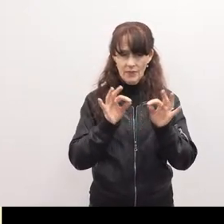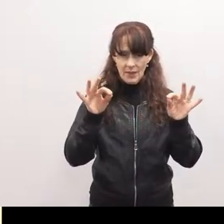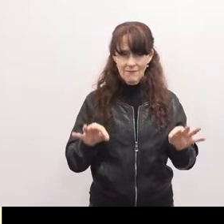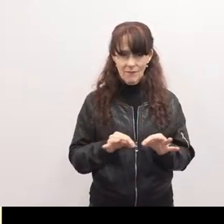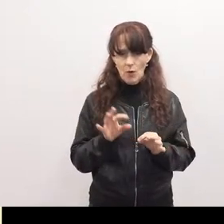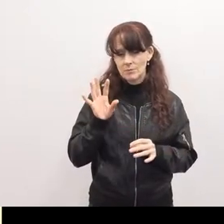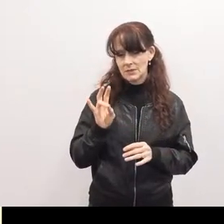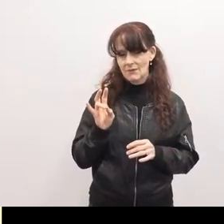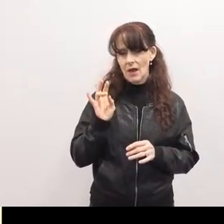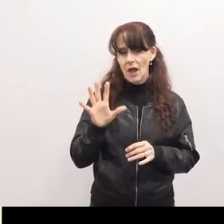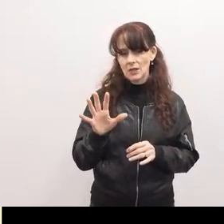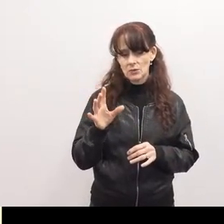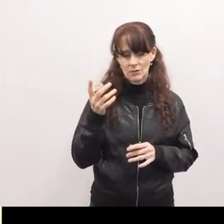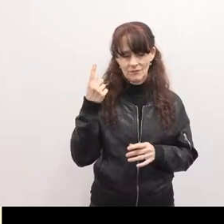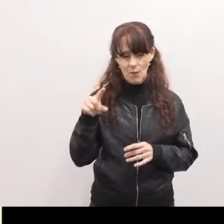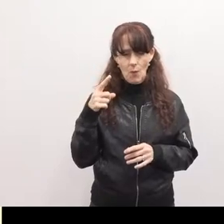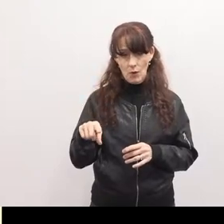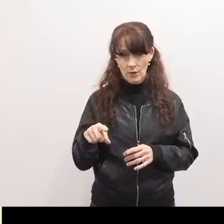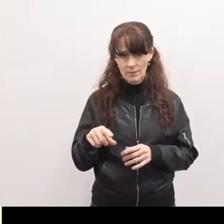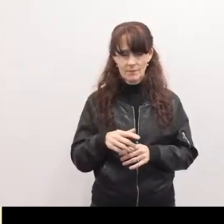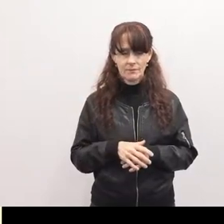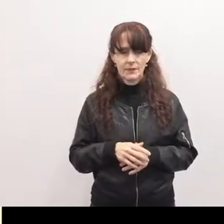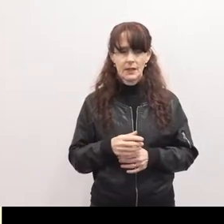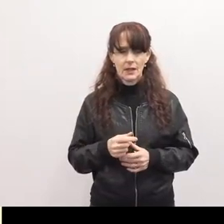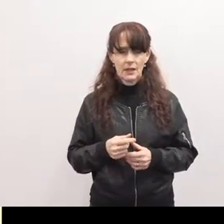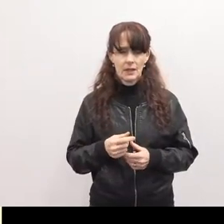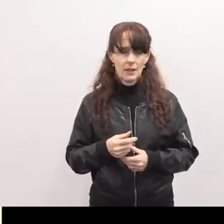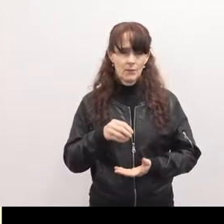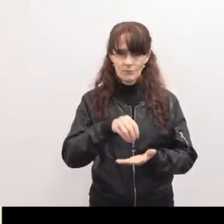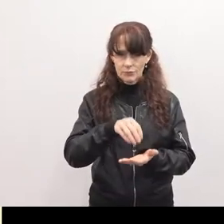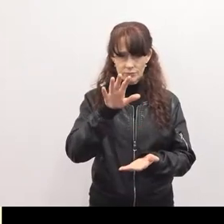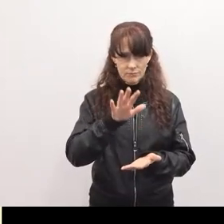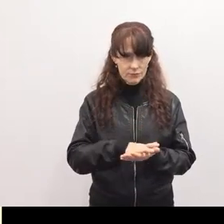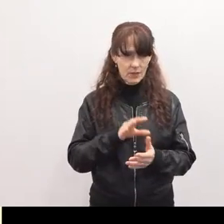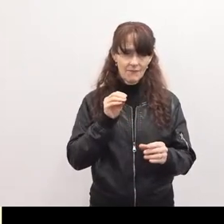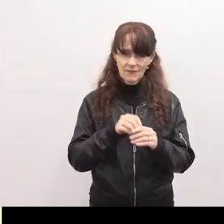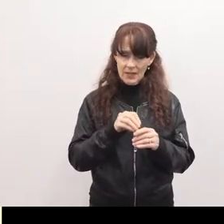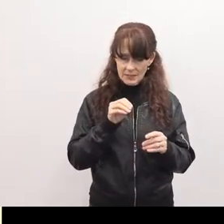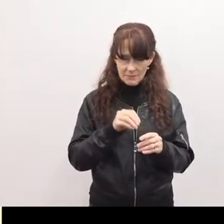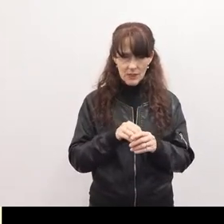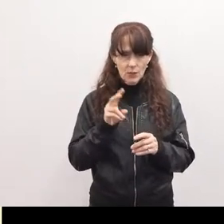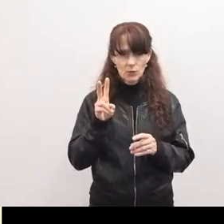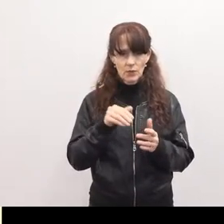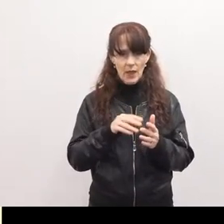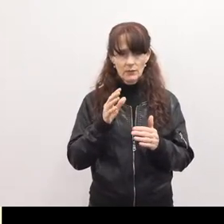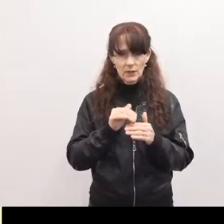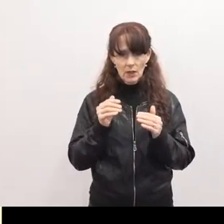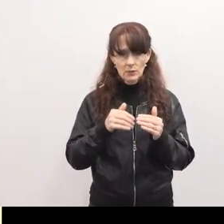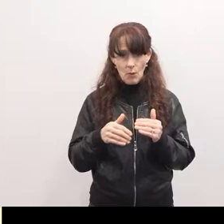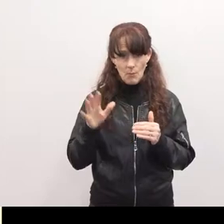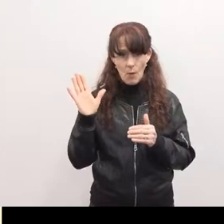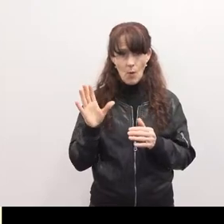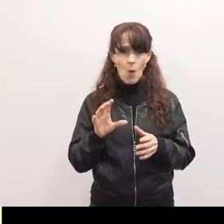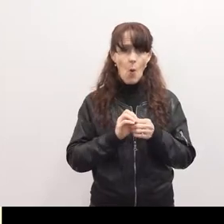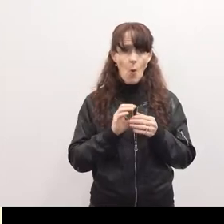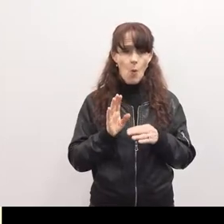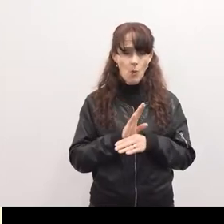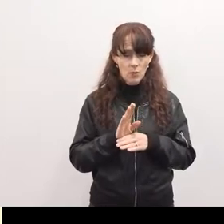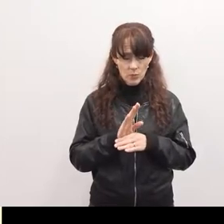does. So you have to disclose any investment in a business entity of $2,000 or more. So if you own a